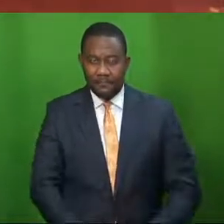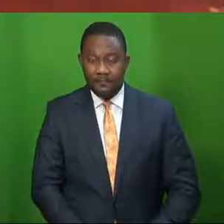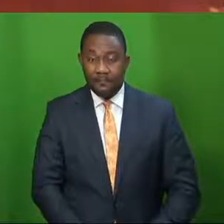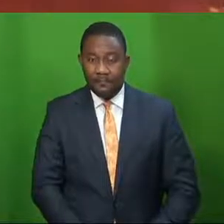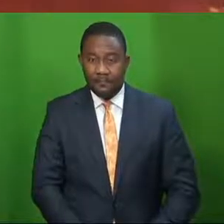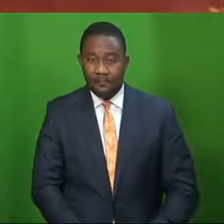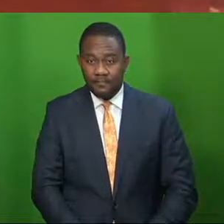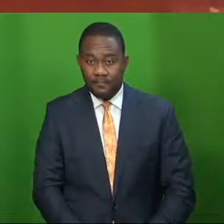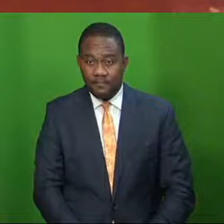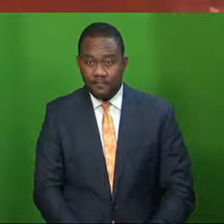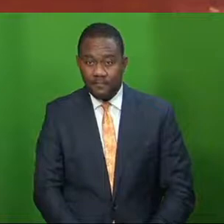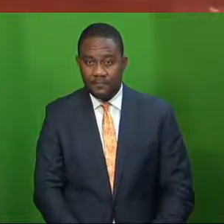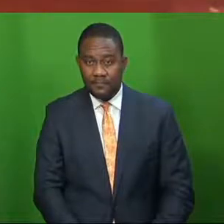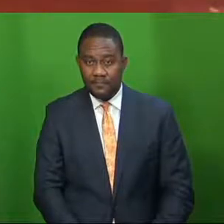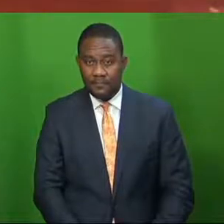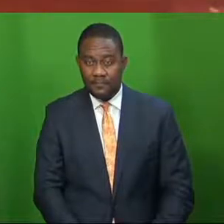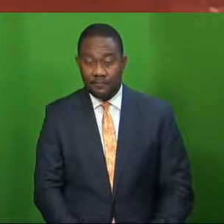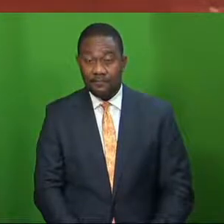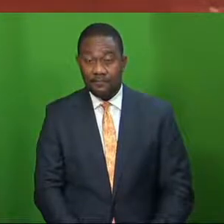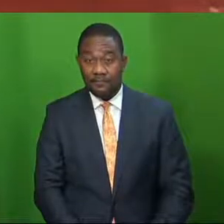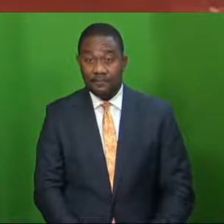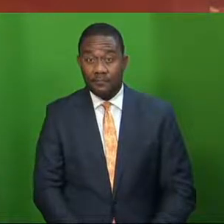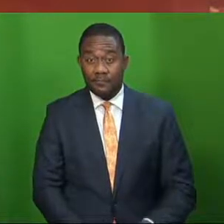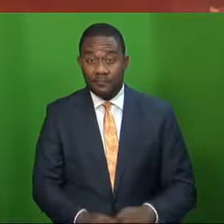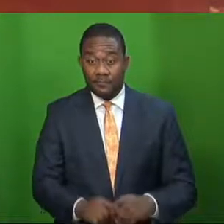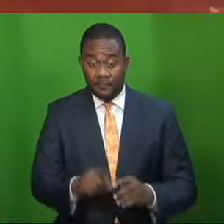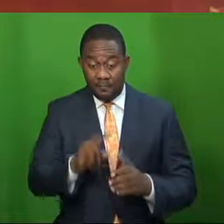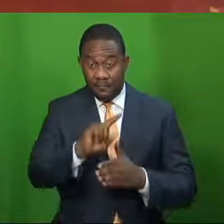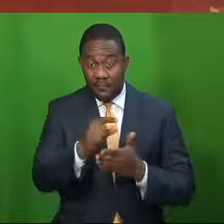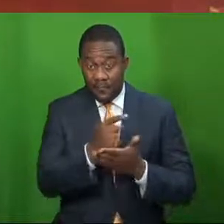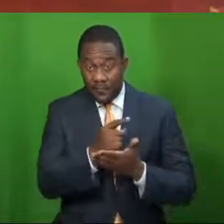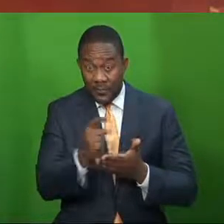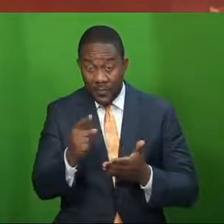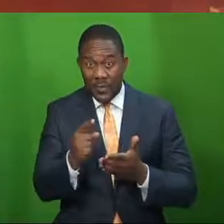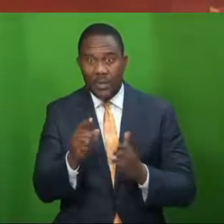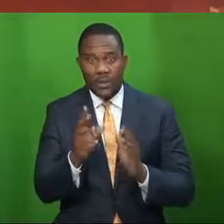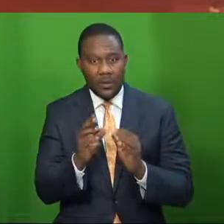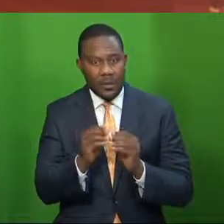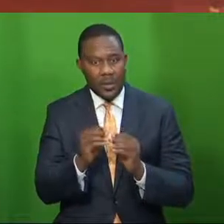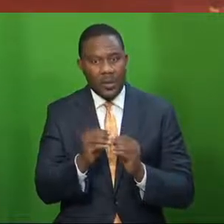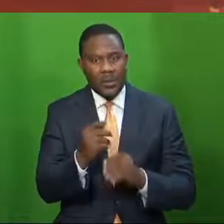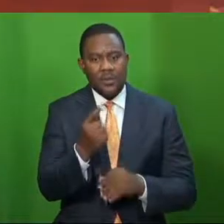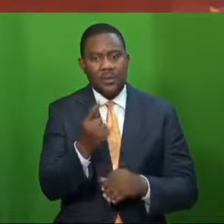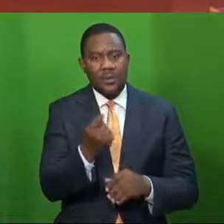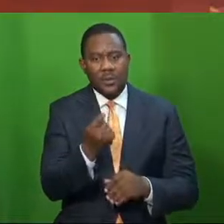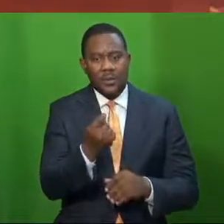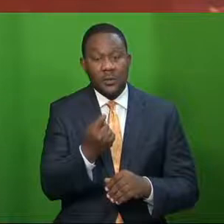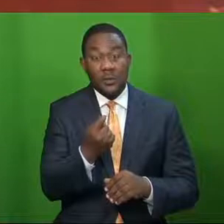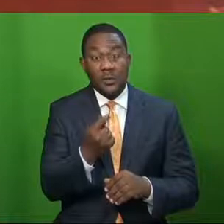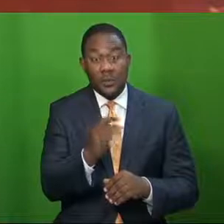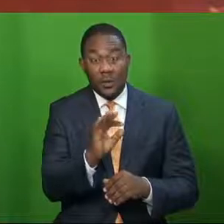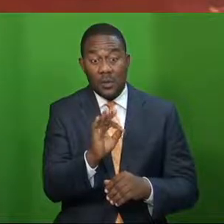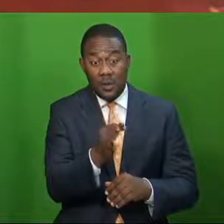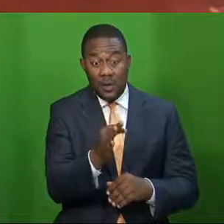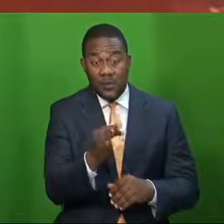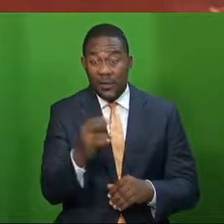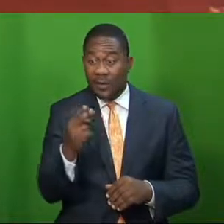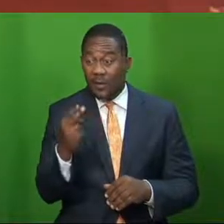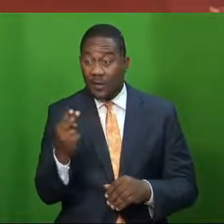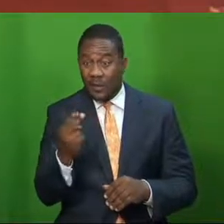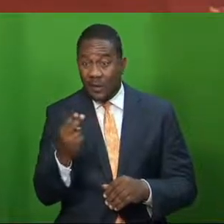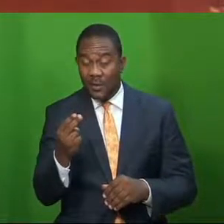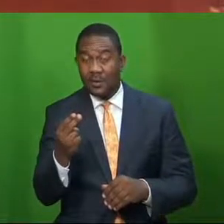Accordingly, the Business Committee has programmed that the House would sit on Tuesday, the 9th of February and Thursday, the 11th of